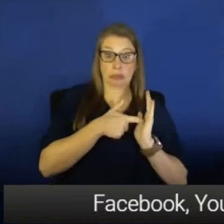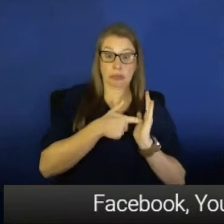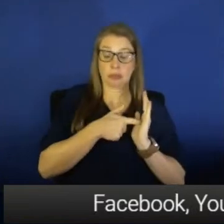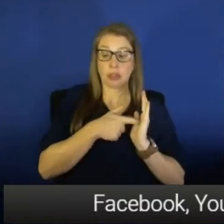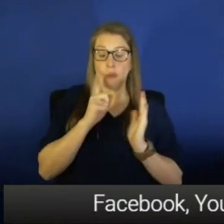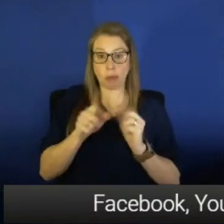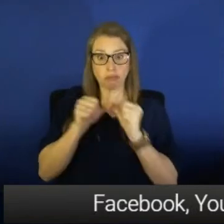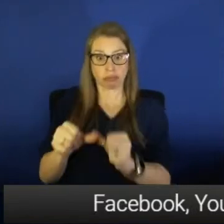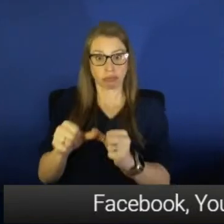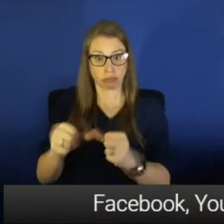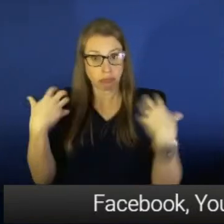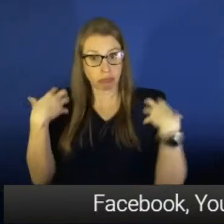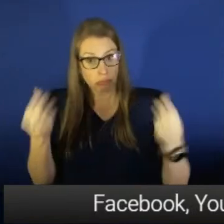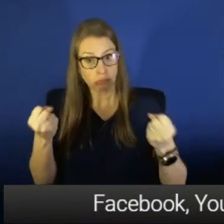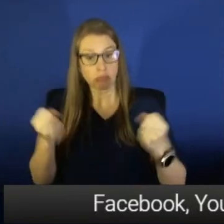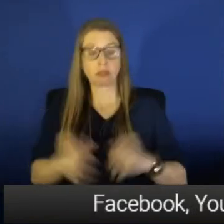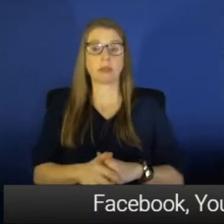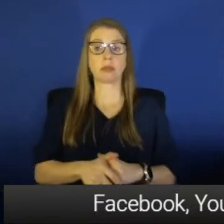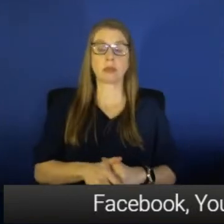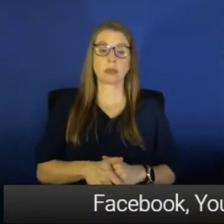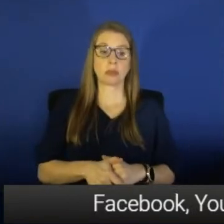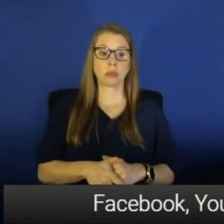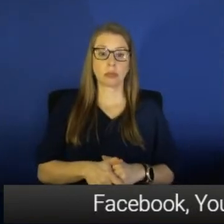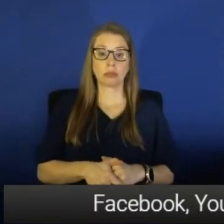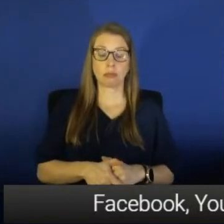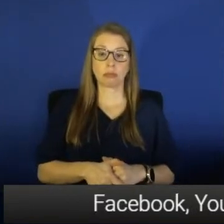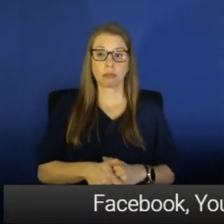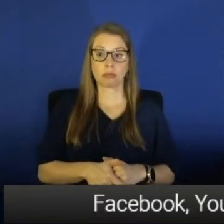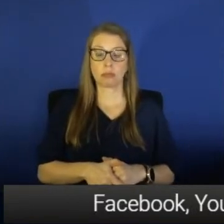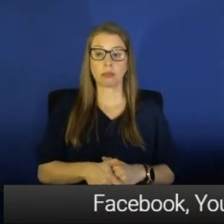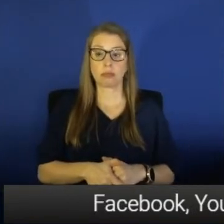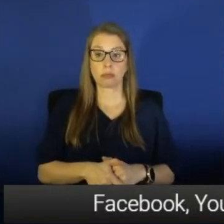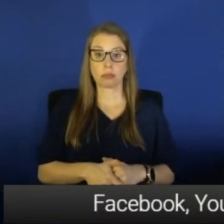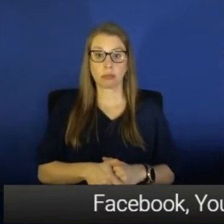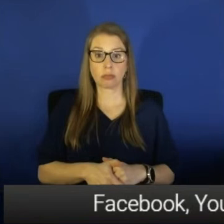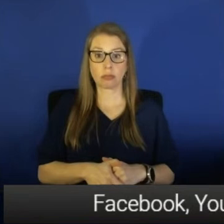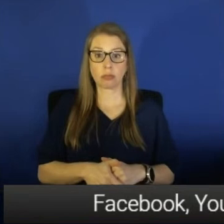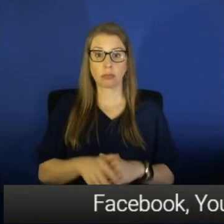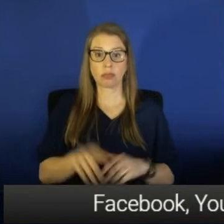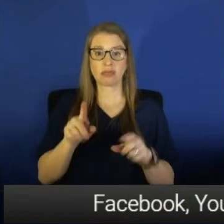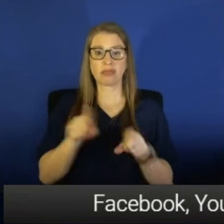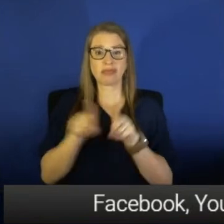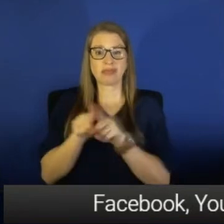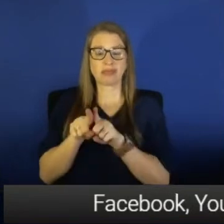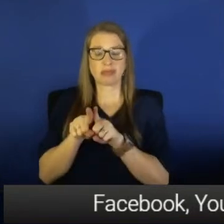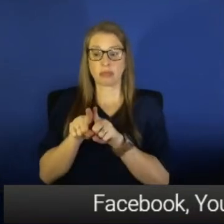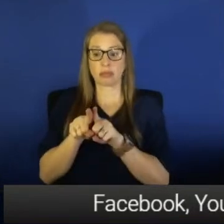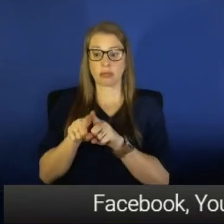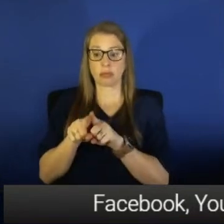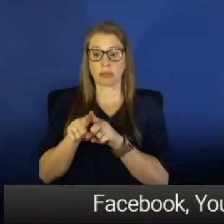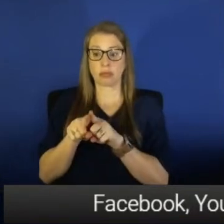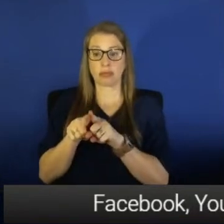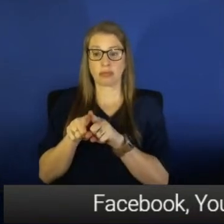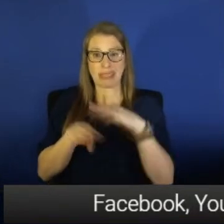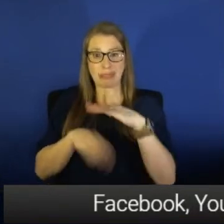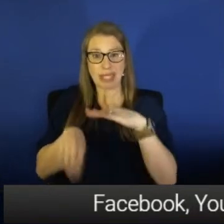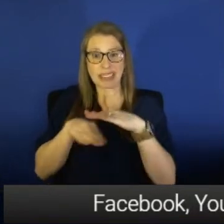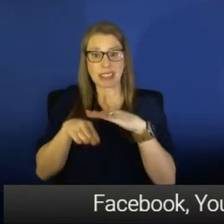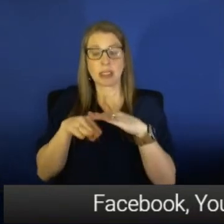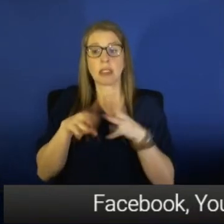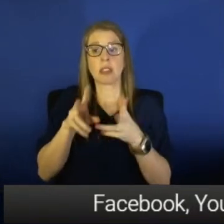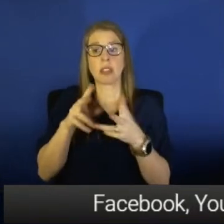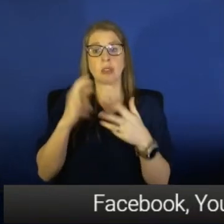stay healthy, and really sticking to those fundamentals of nutrition and sleep and